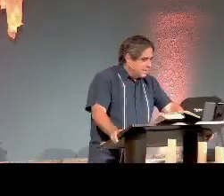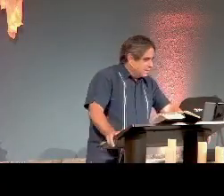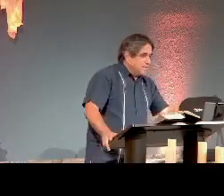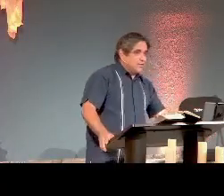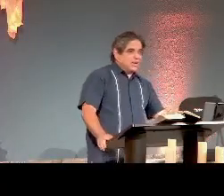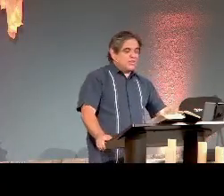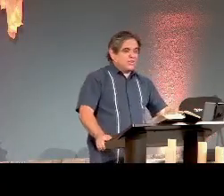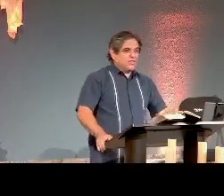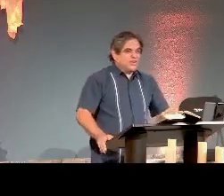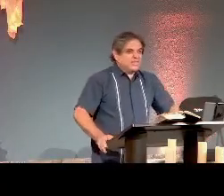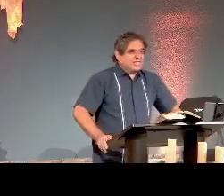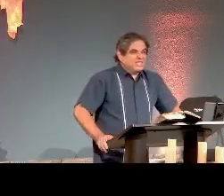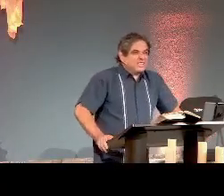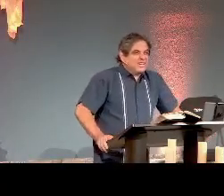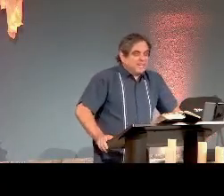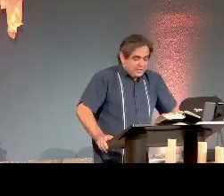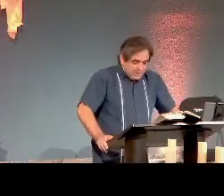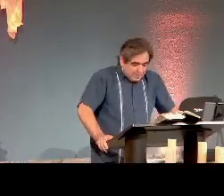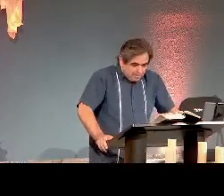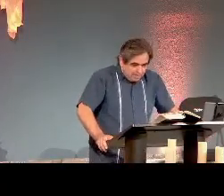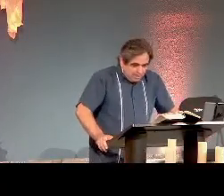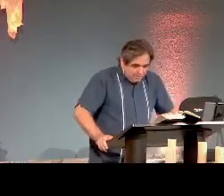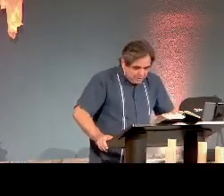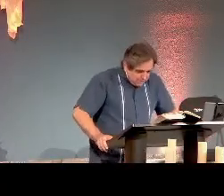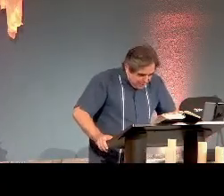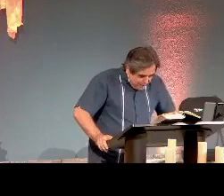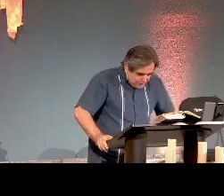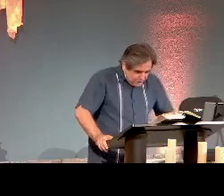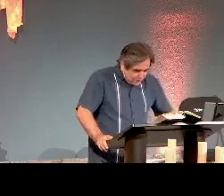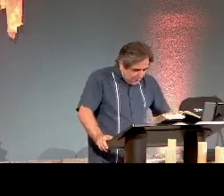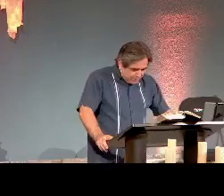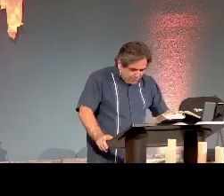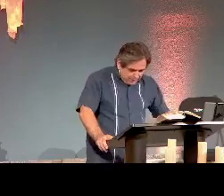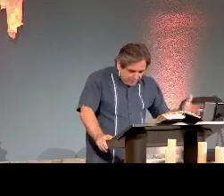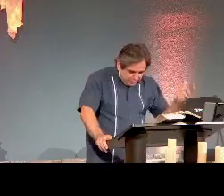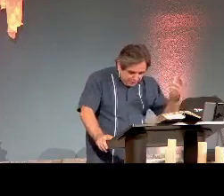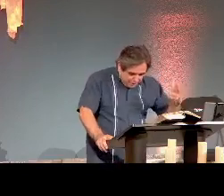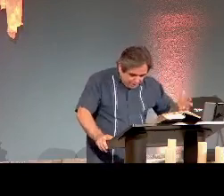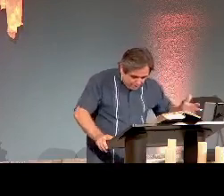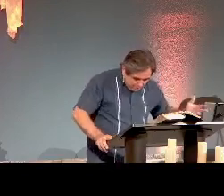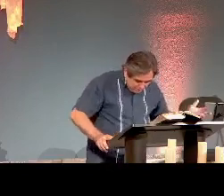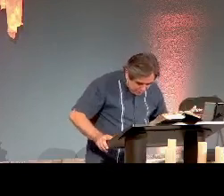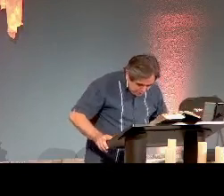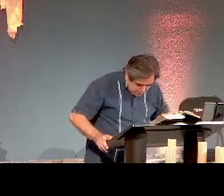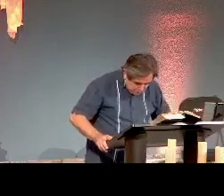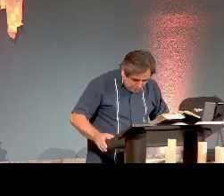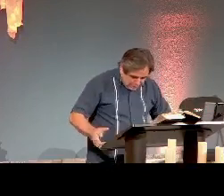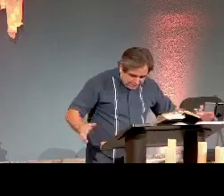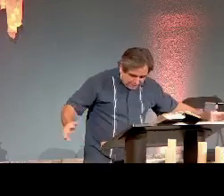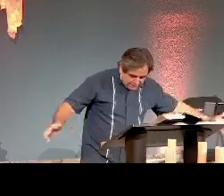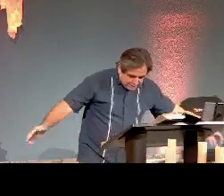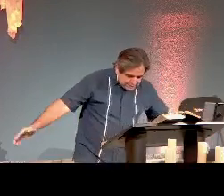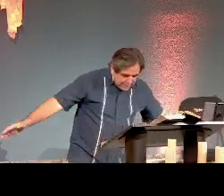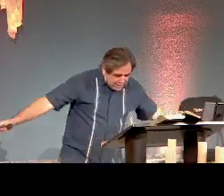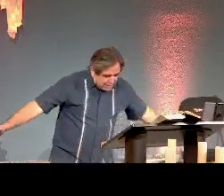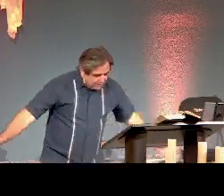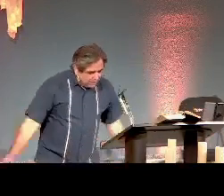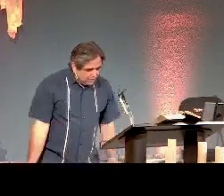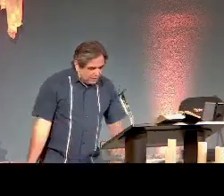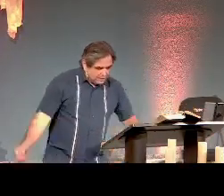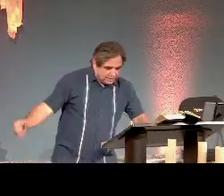furthermore, he says in the 33rd verse of this amazing chapter, and I think I've got it in my notes somewhere, he says